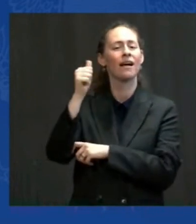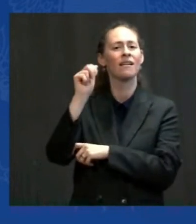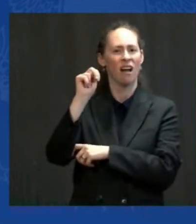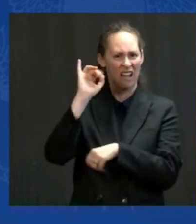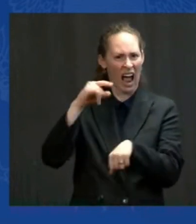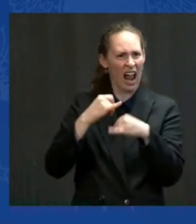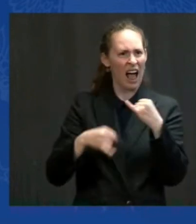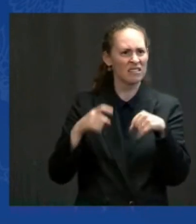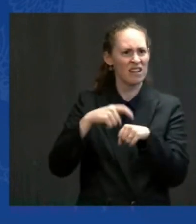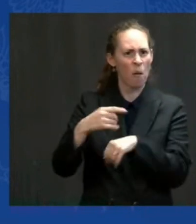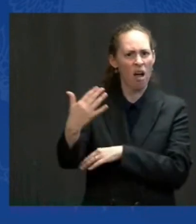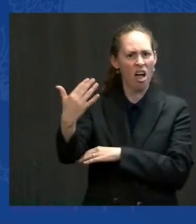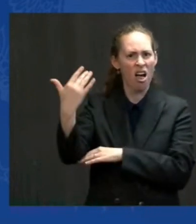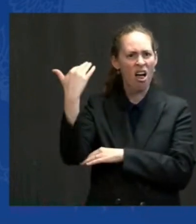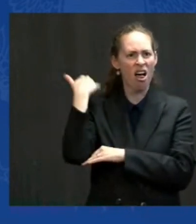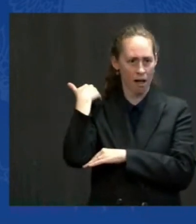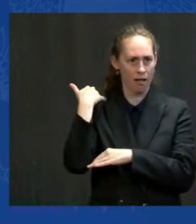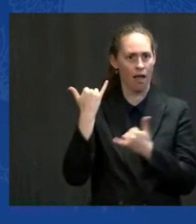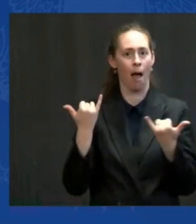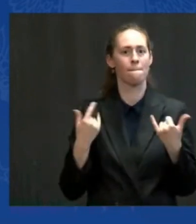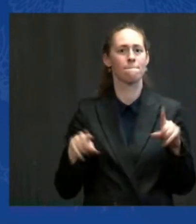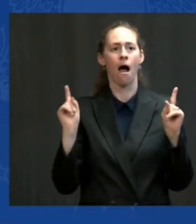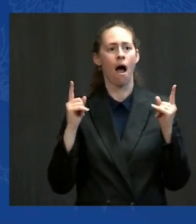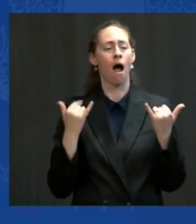this is going to be an American century.